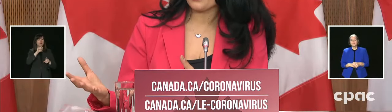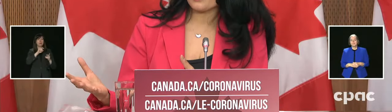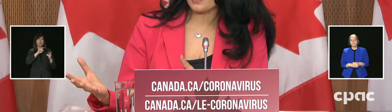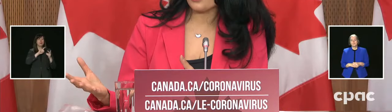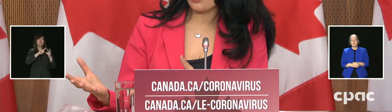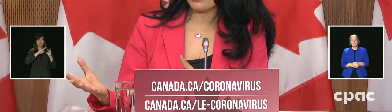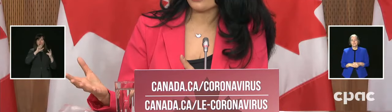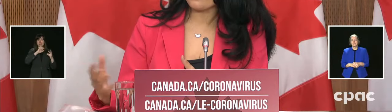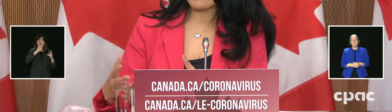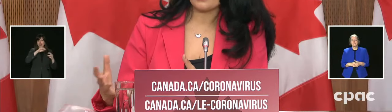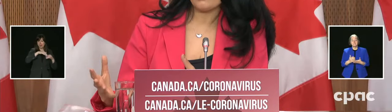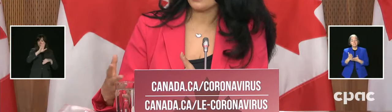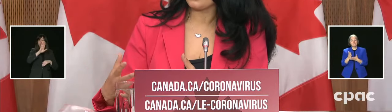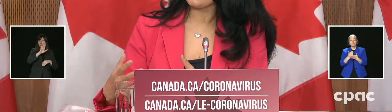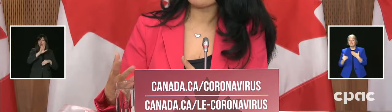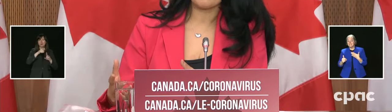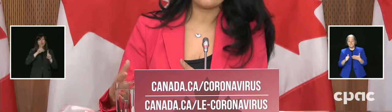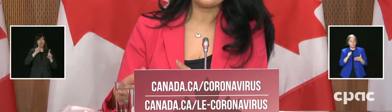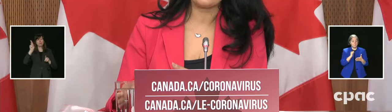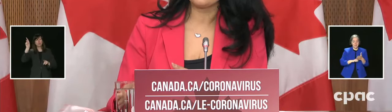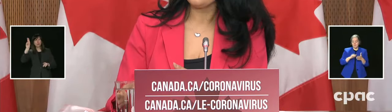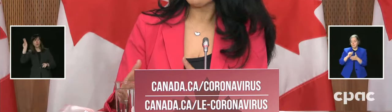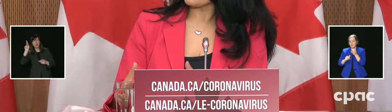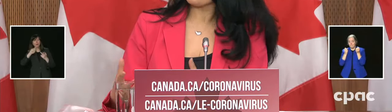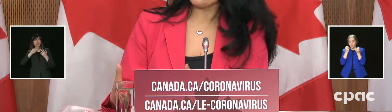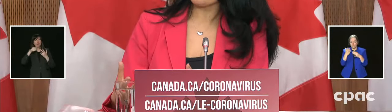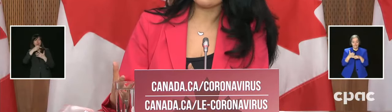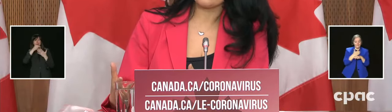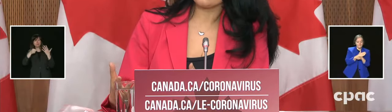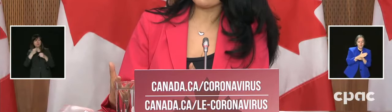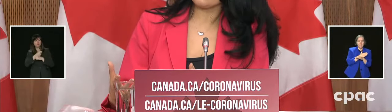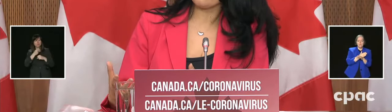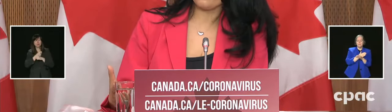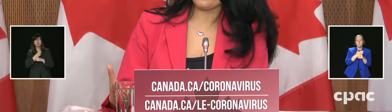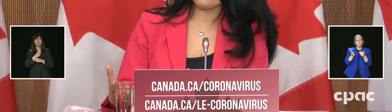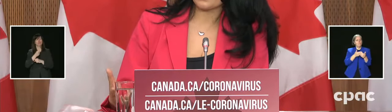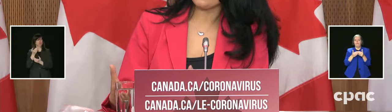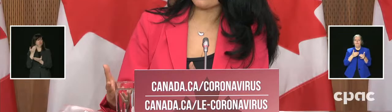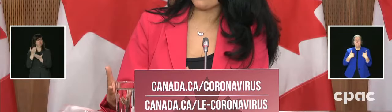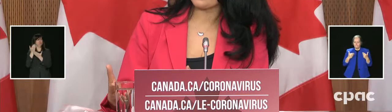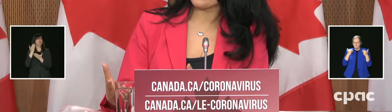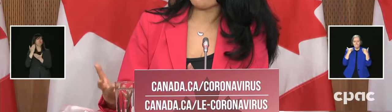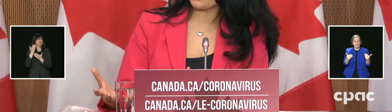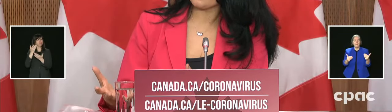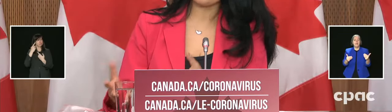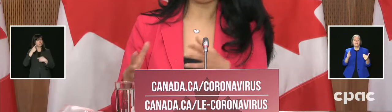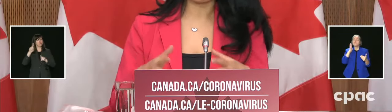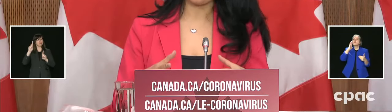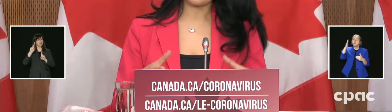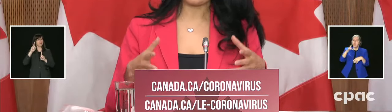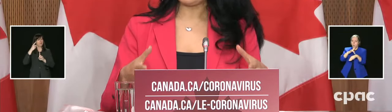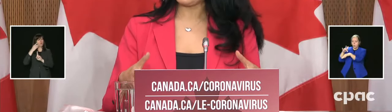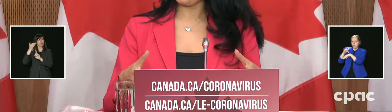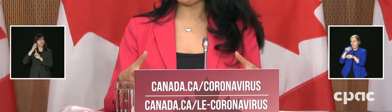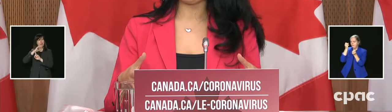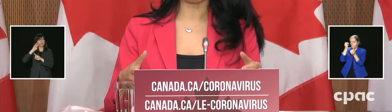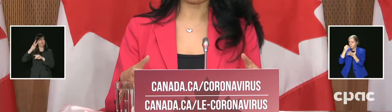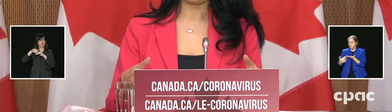80 years of age and older from the UK and from other data, was actually showing that the vaccine was quite effective. So that's why